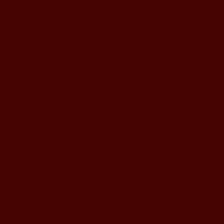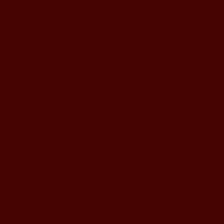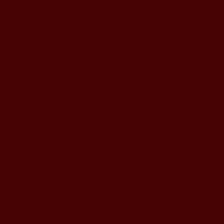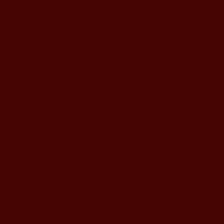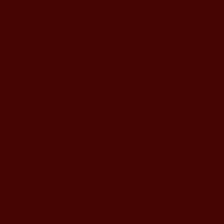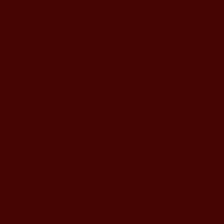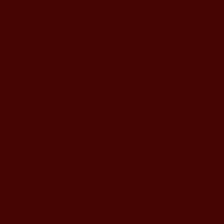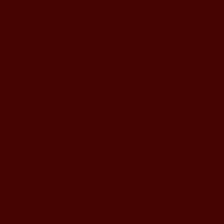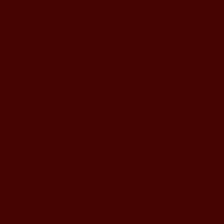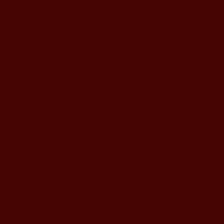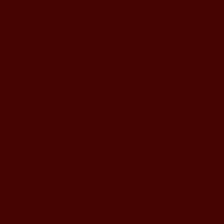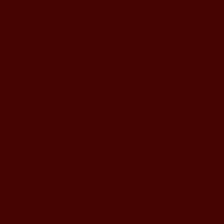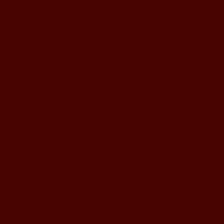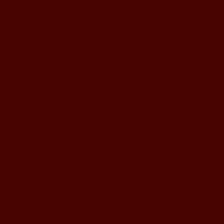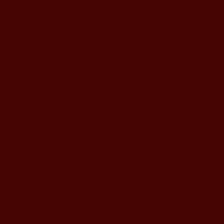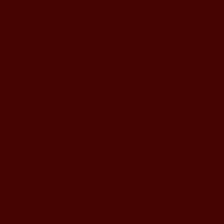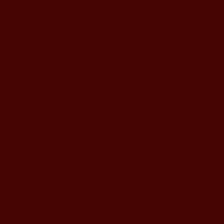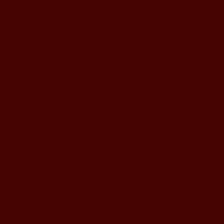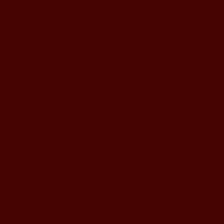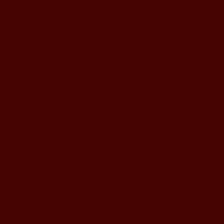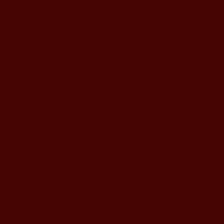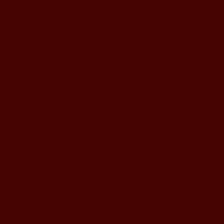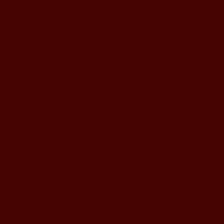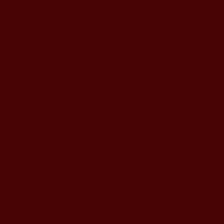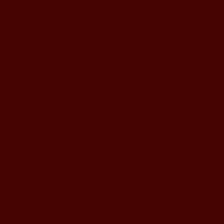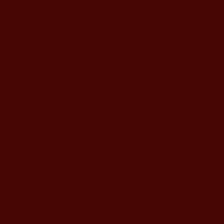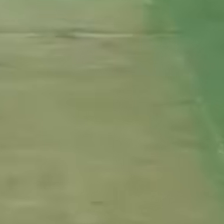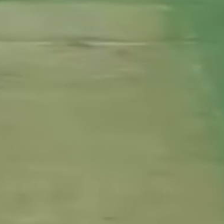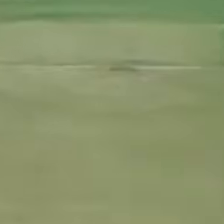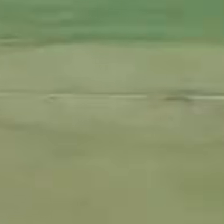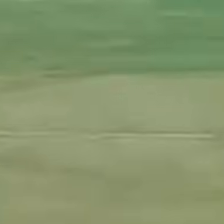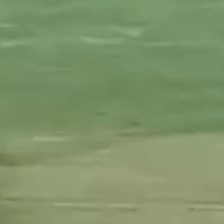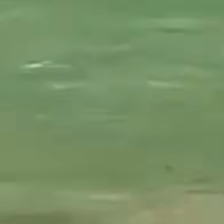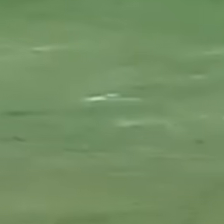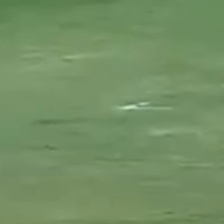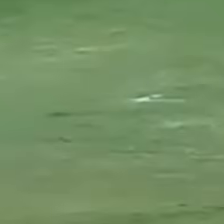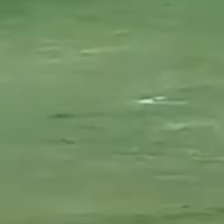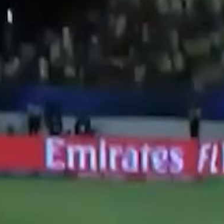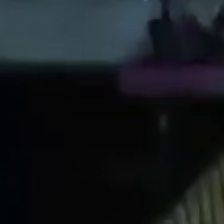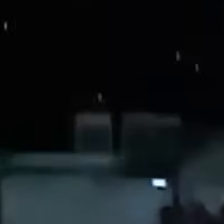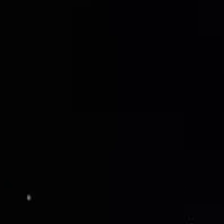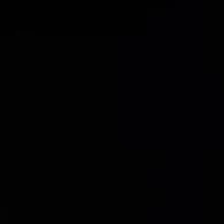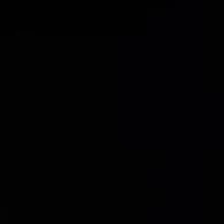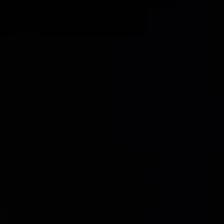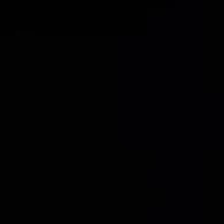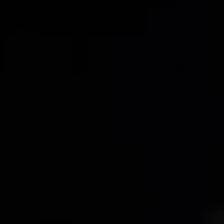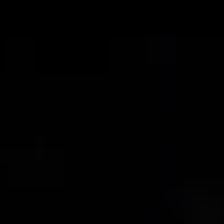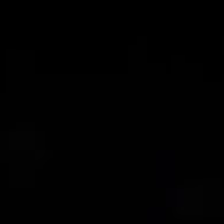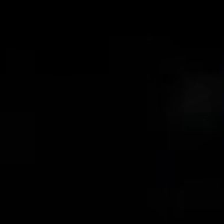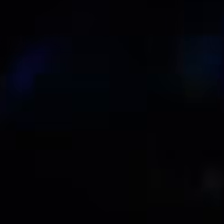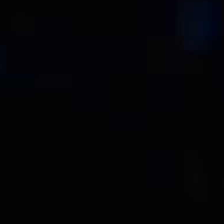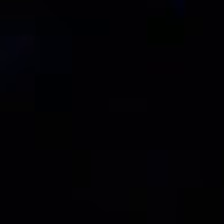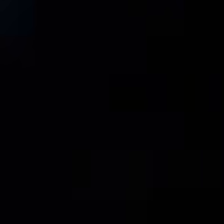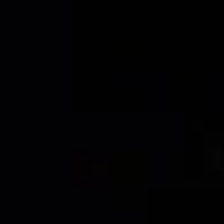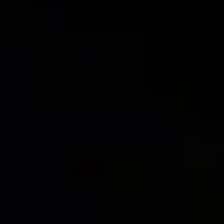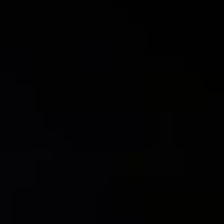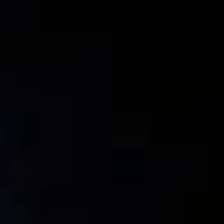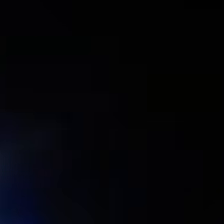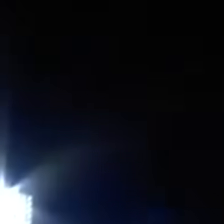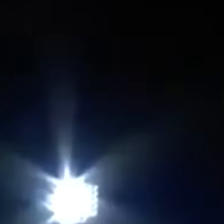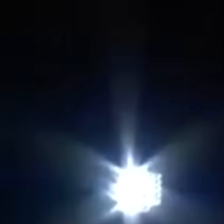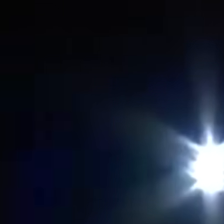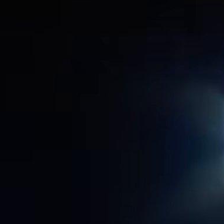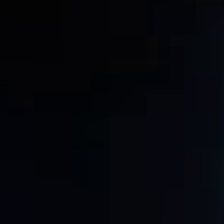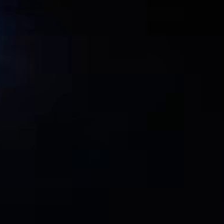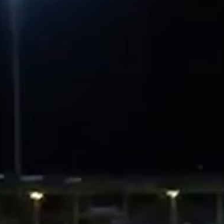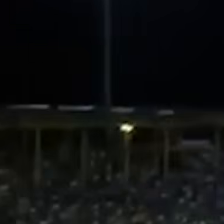Hossain, Joseph, Brandon King and Rothman Powell. I must make quick mention of former skipper Powell. He was the leading run scorer